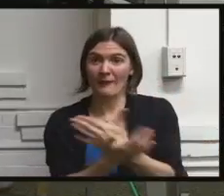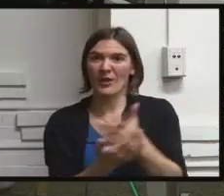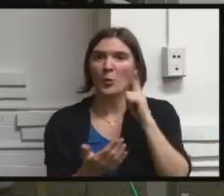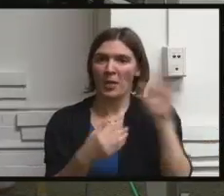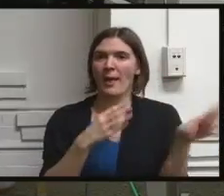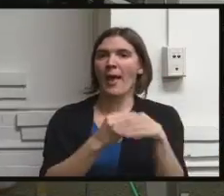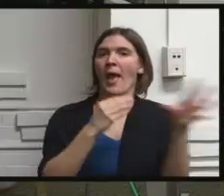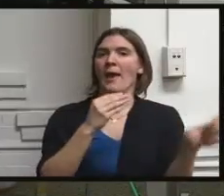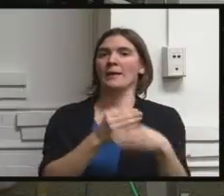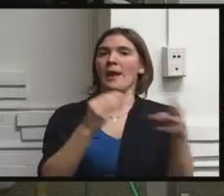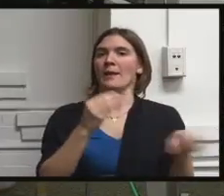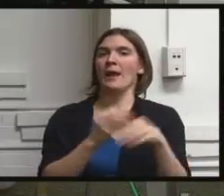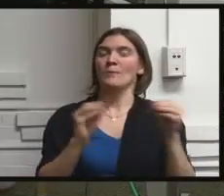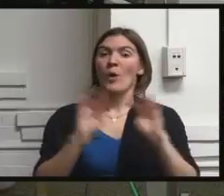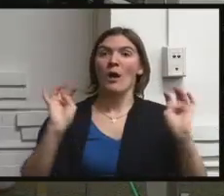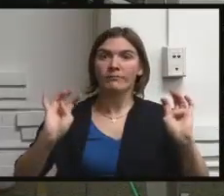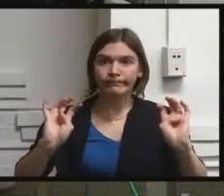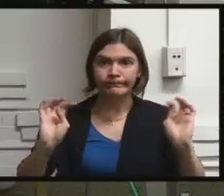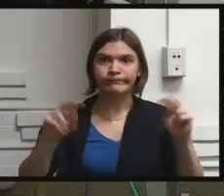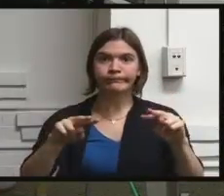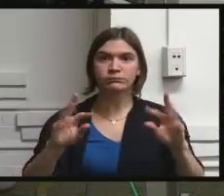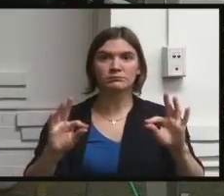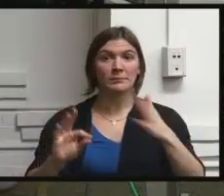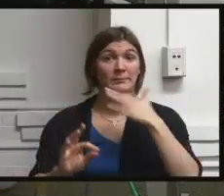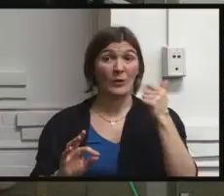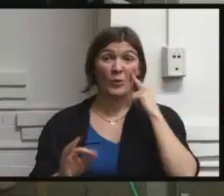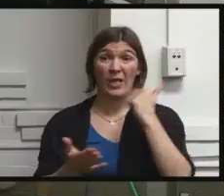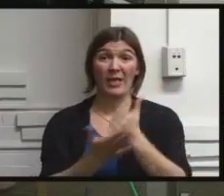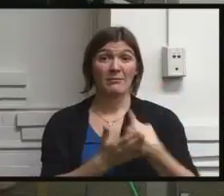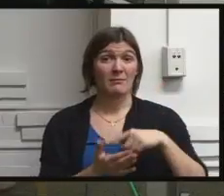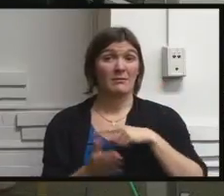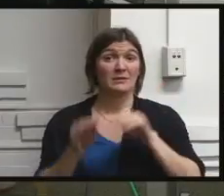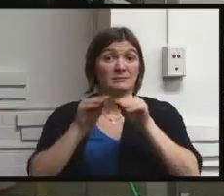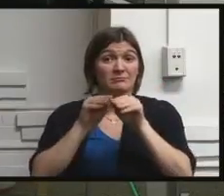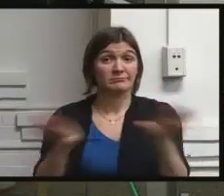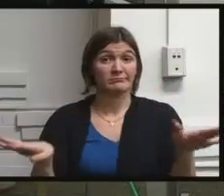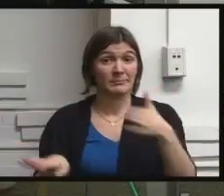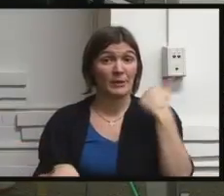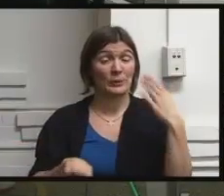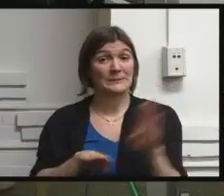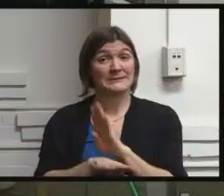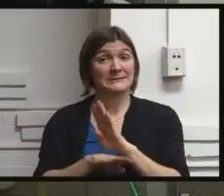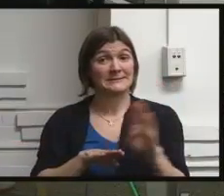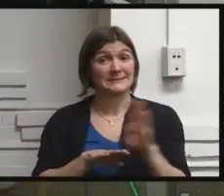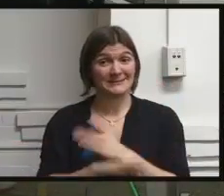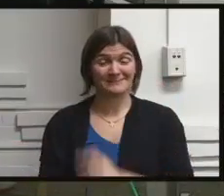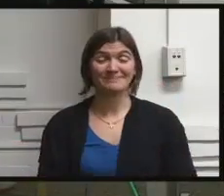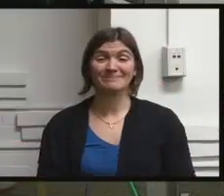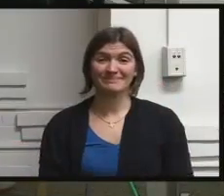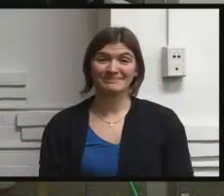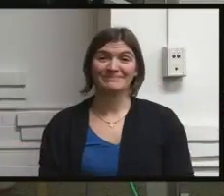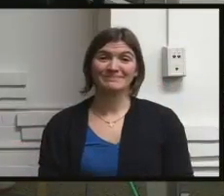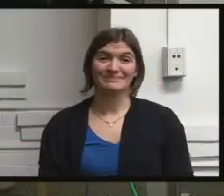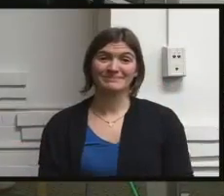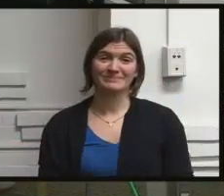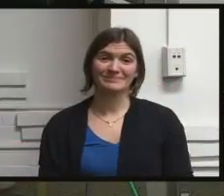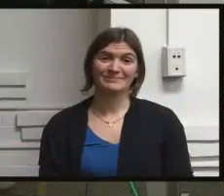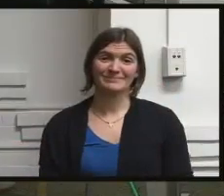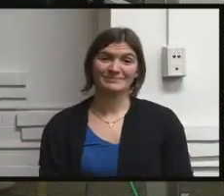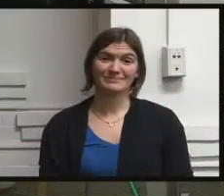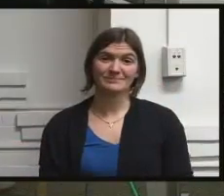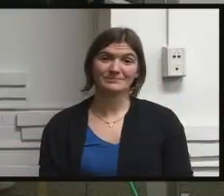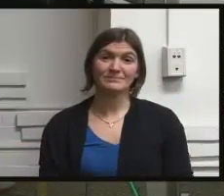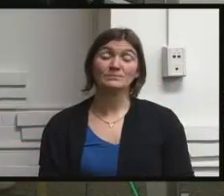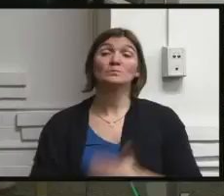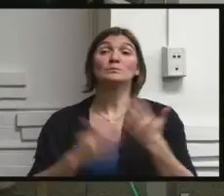on that is going to be a significant tool for DBA and the businesses in the district. So having